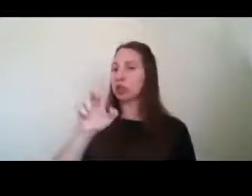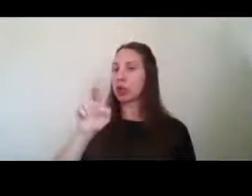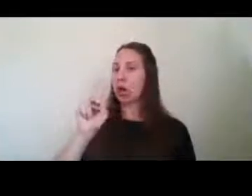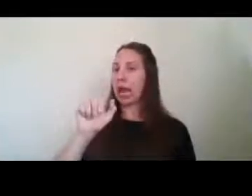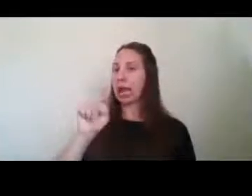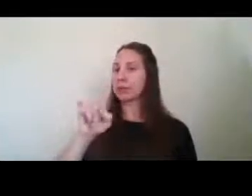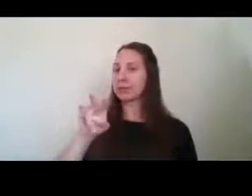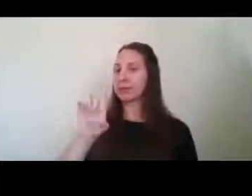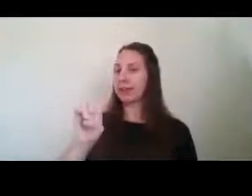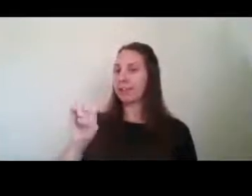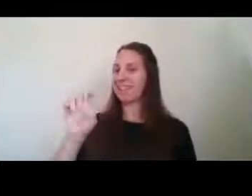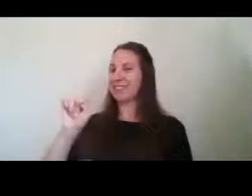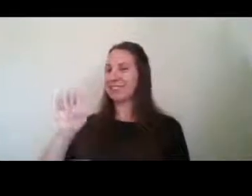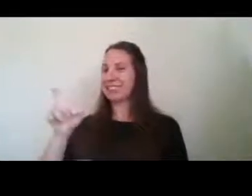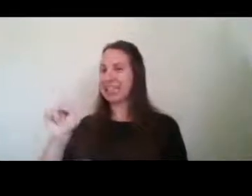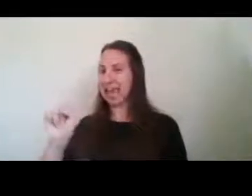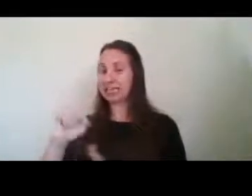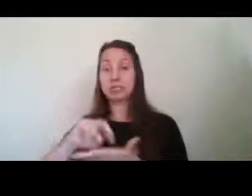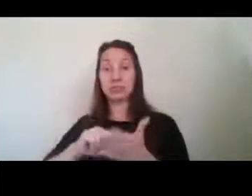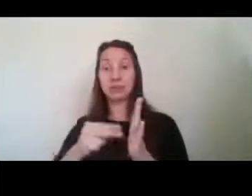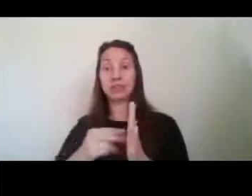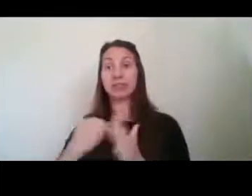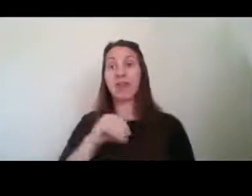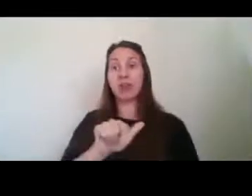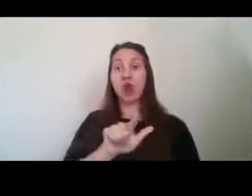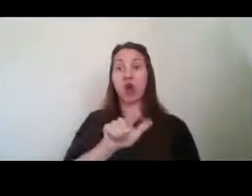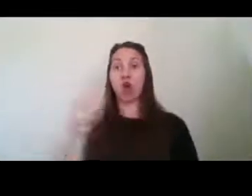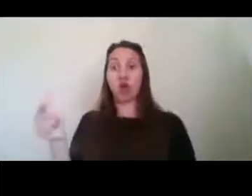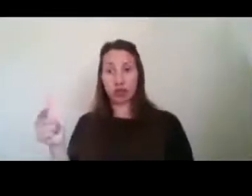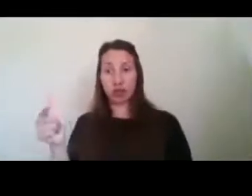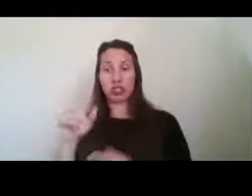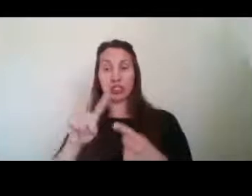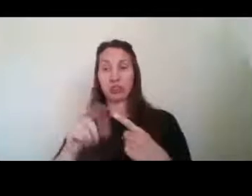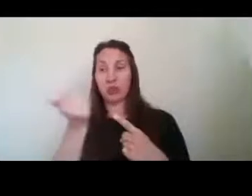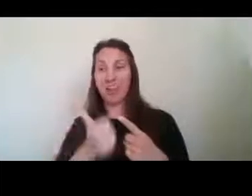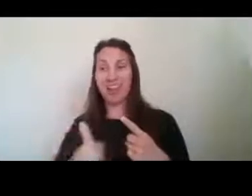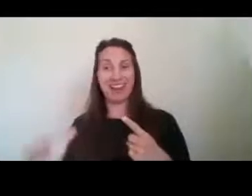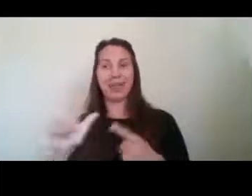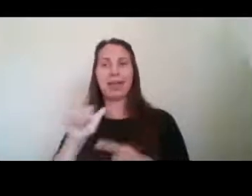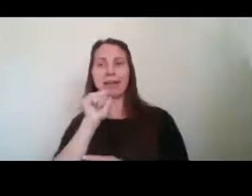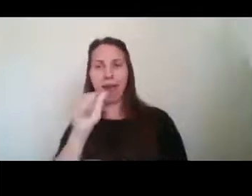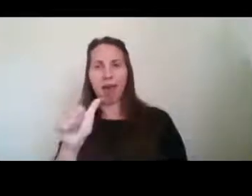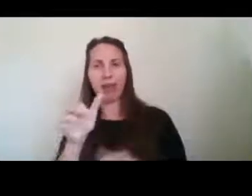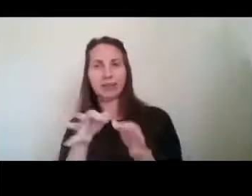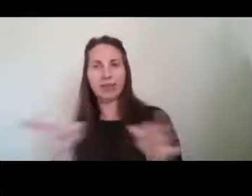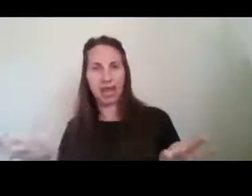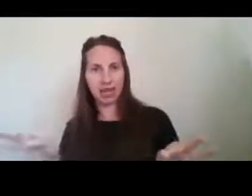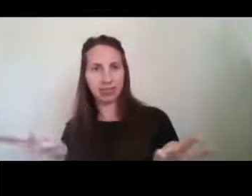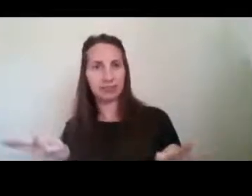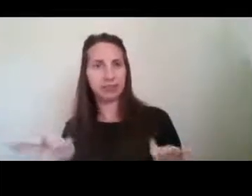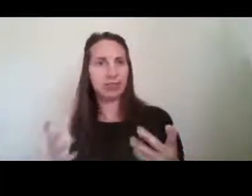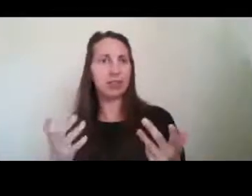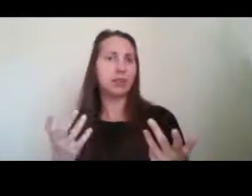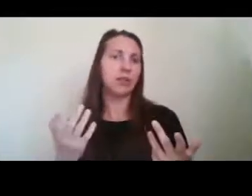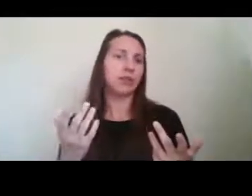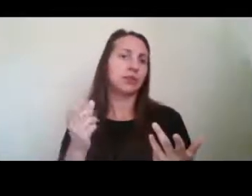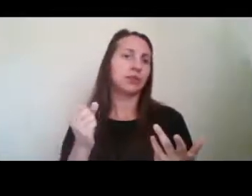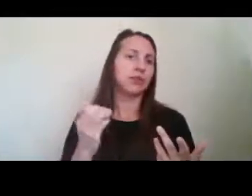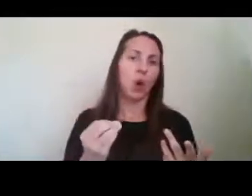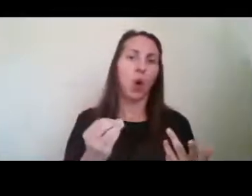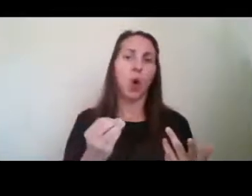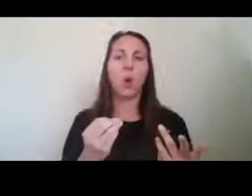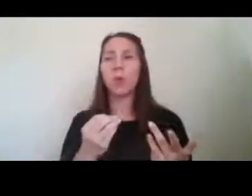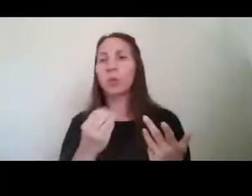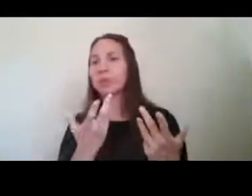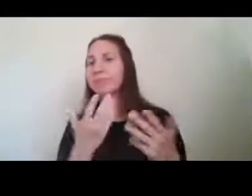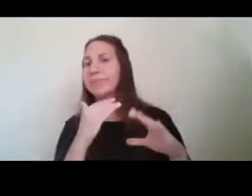textual alternative to any non-text content on web pages, emails, or any of your digital content for things